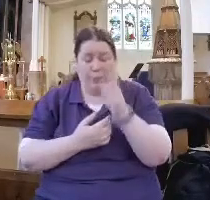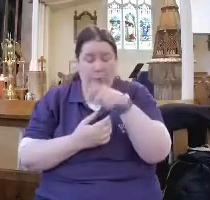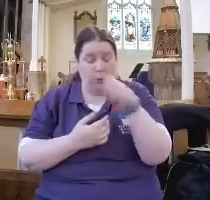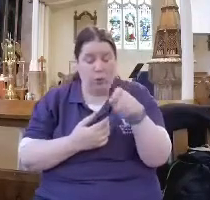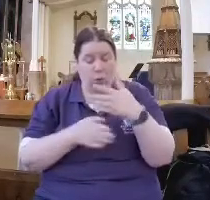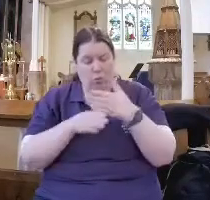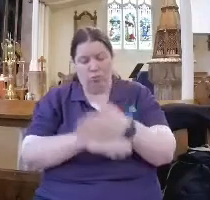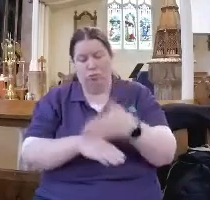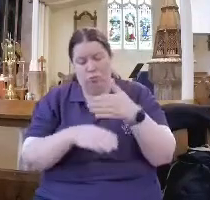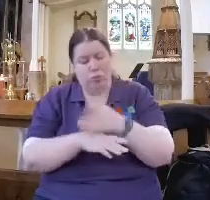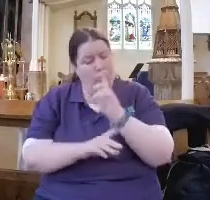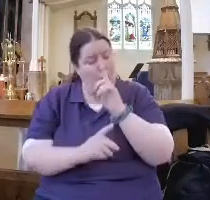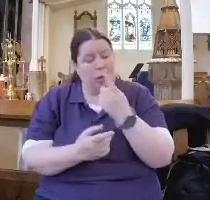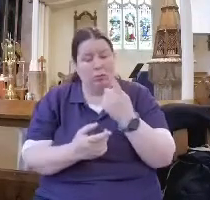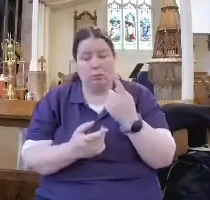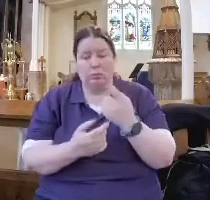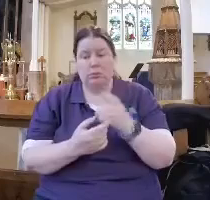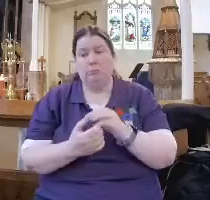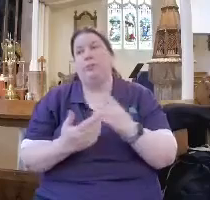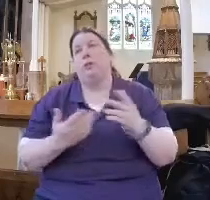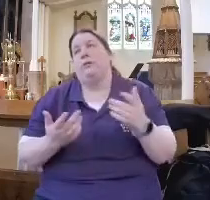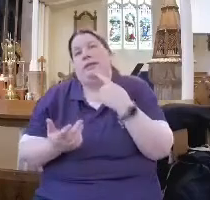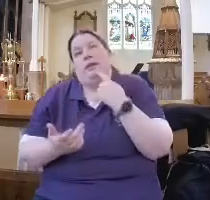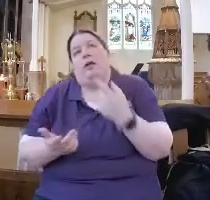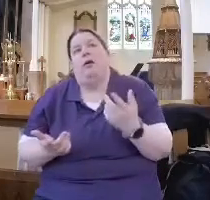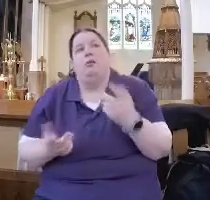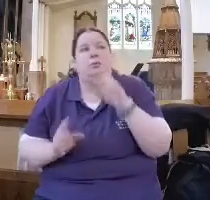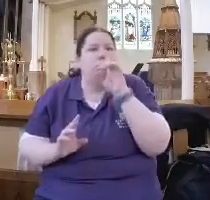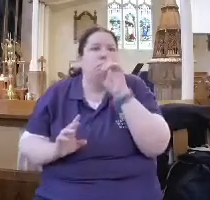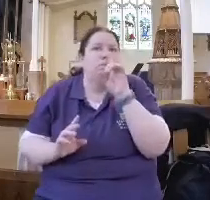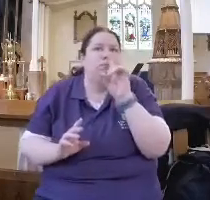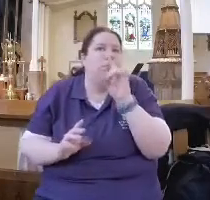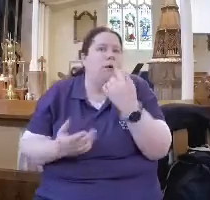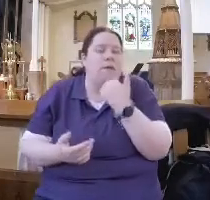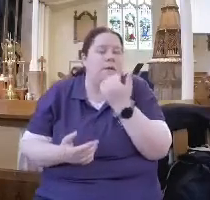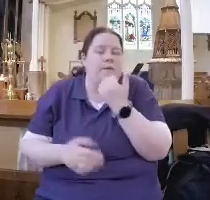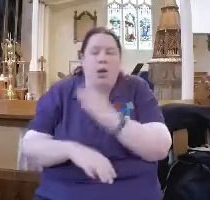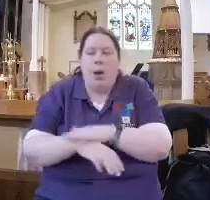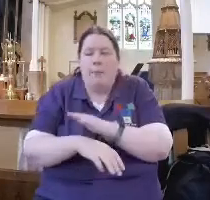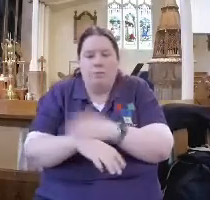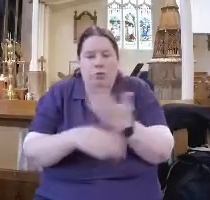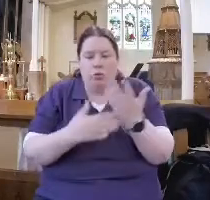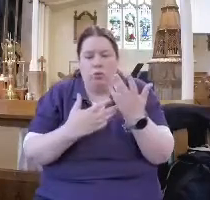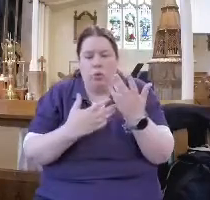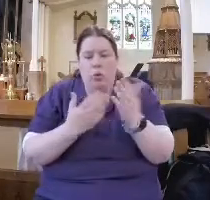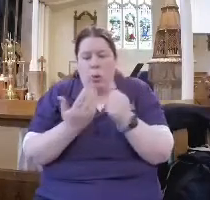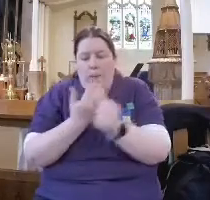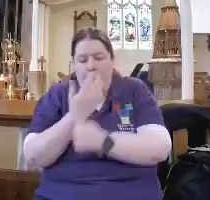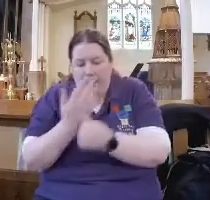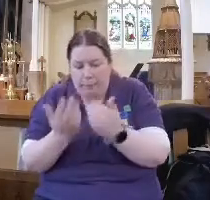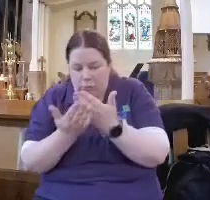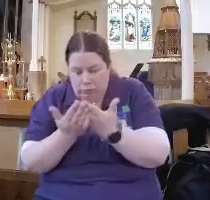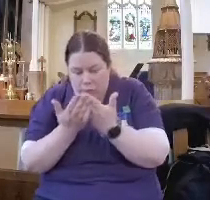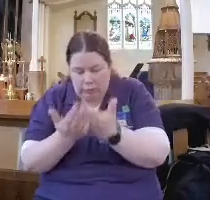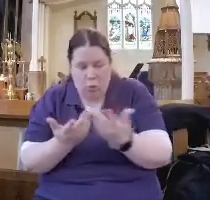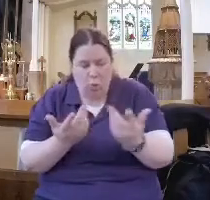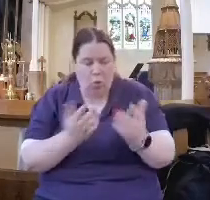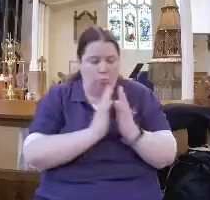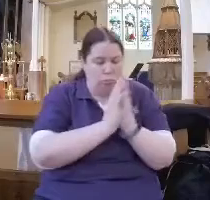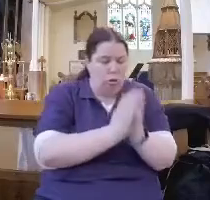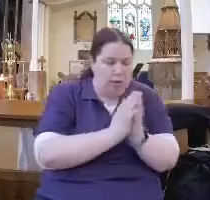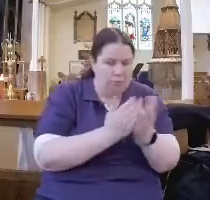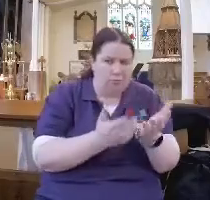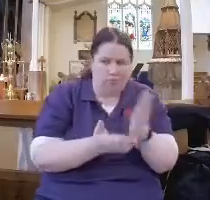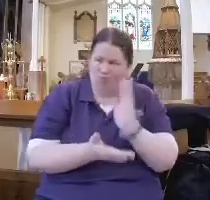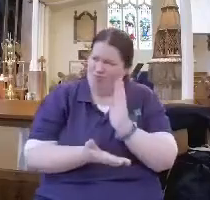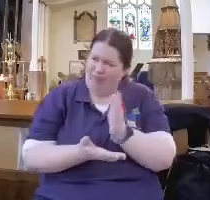this. If we say, look, I just have no time to do Bible study or to have a prayer, are we really